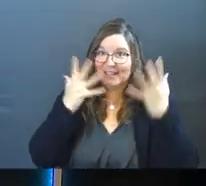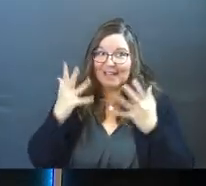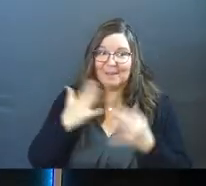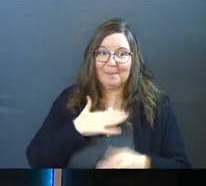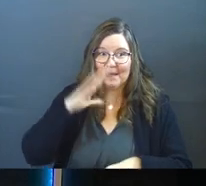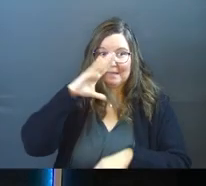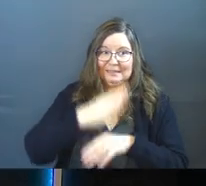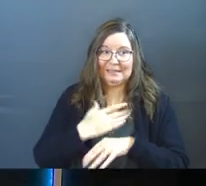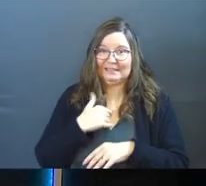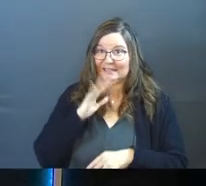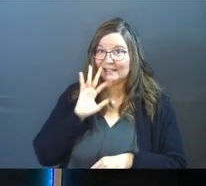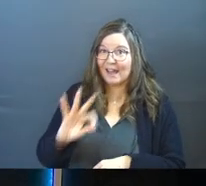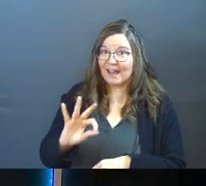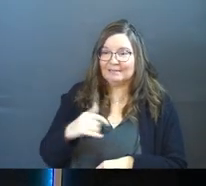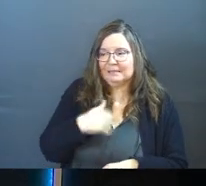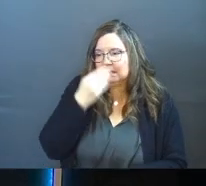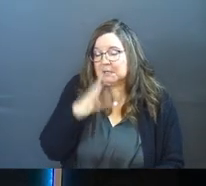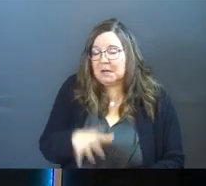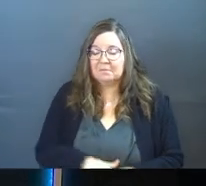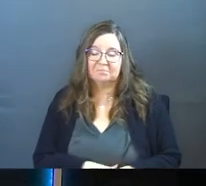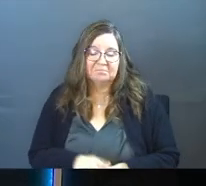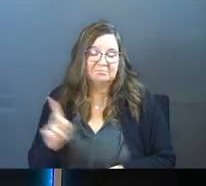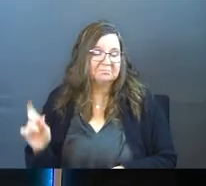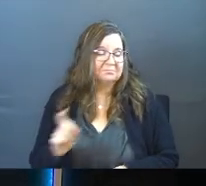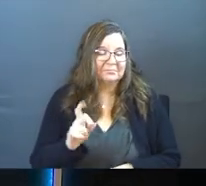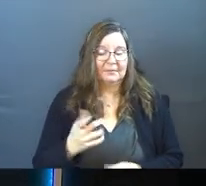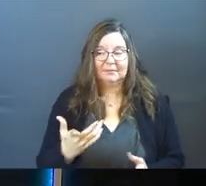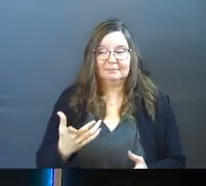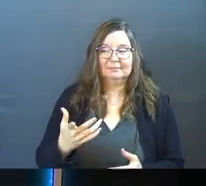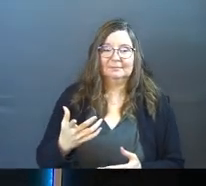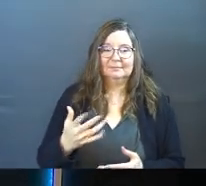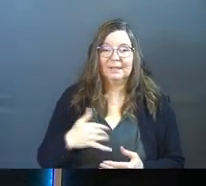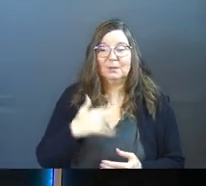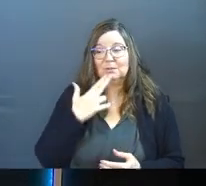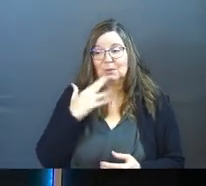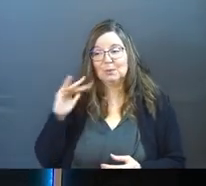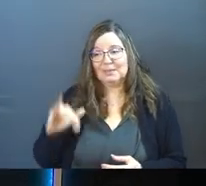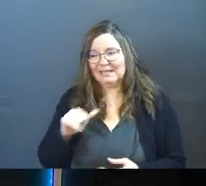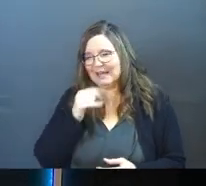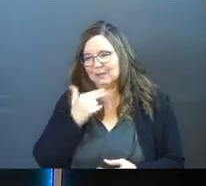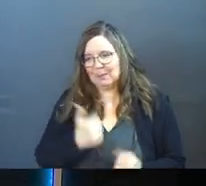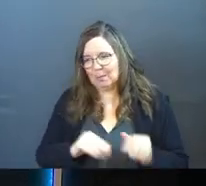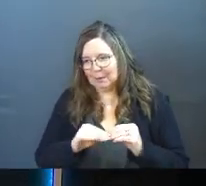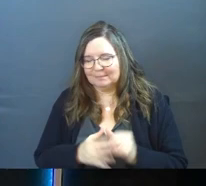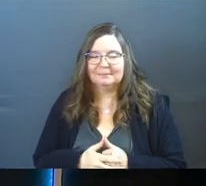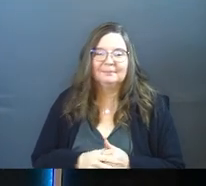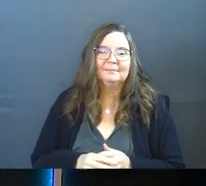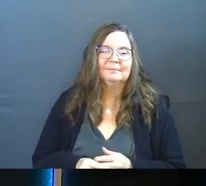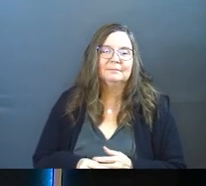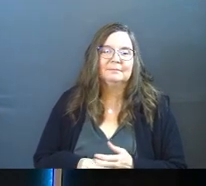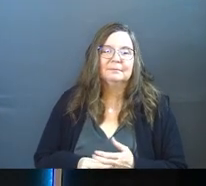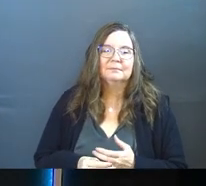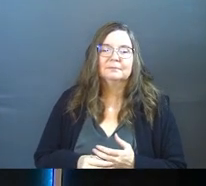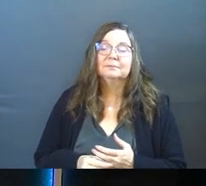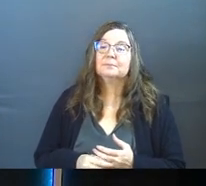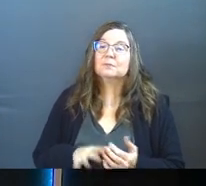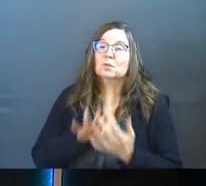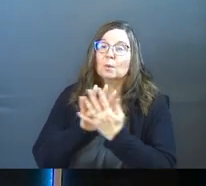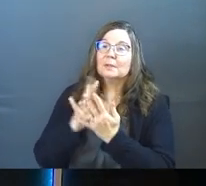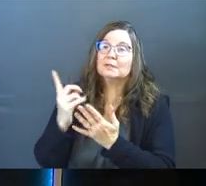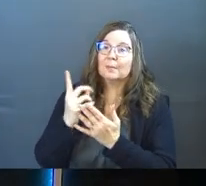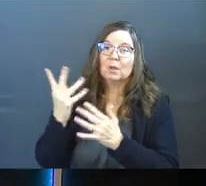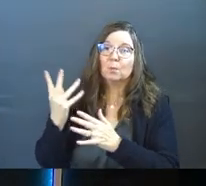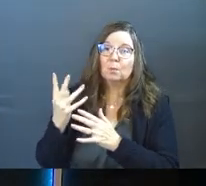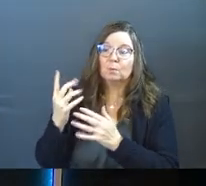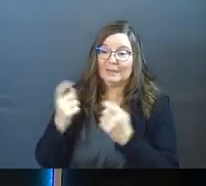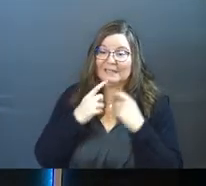My son, just 9 years old, don't care. Nope, yep. I'm like, well, it was cute when you were younger. It's not cute anymore. So intimacy is something we lost